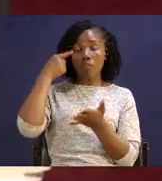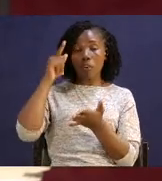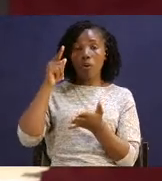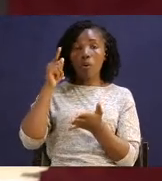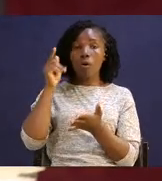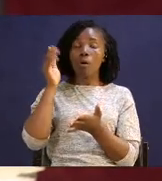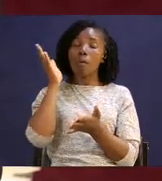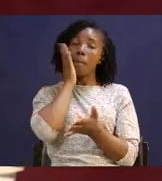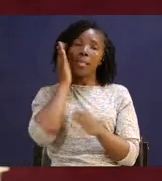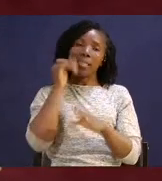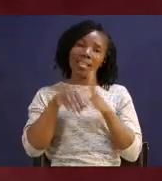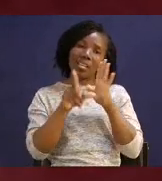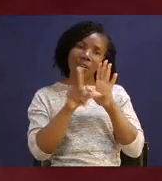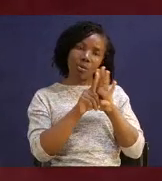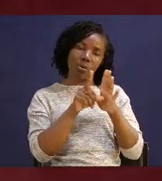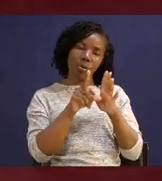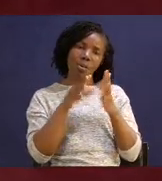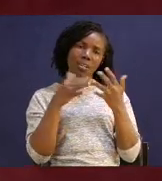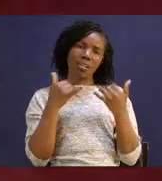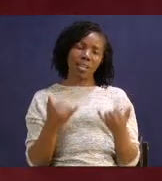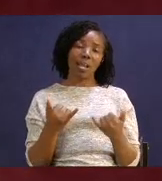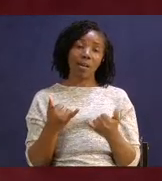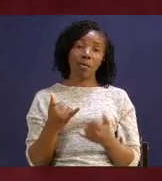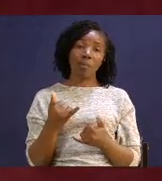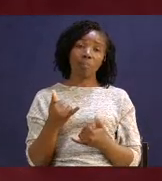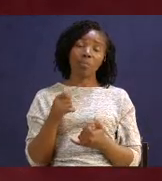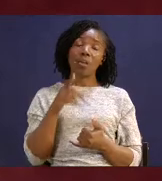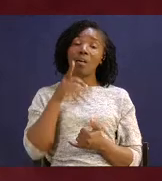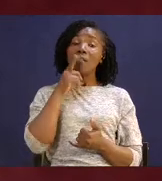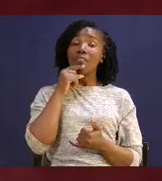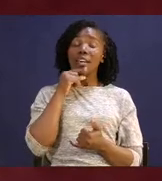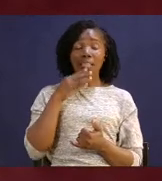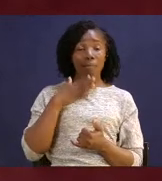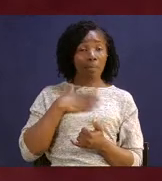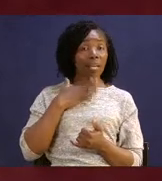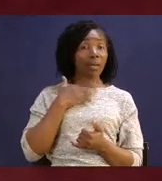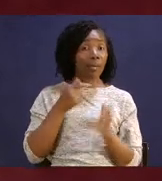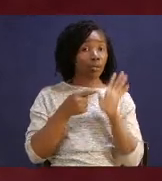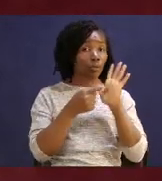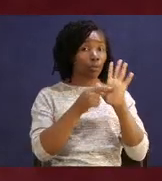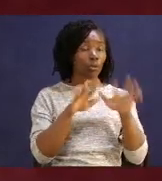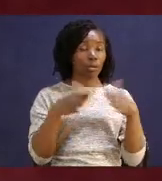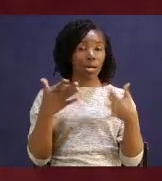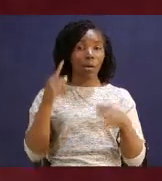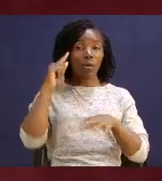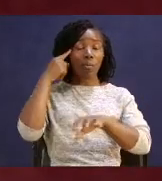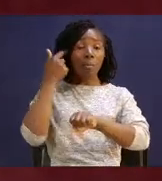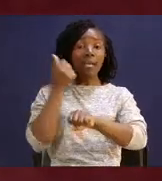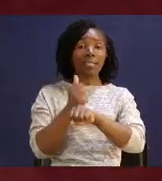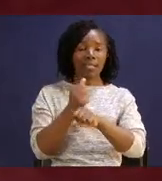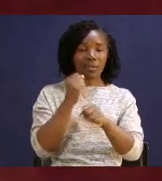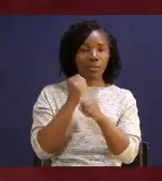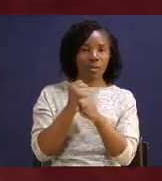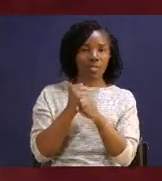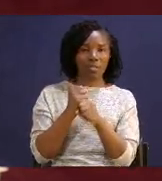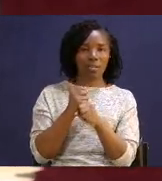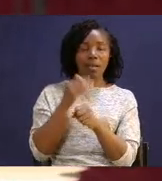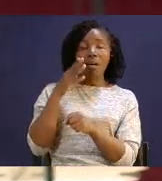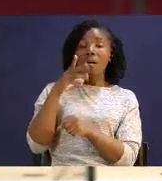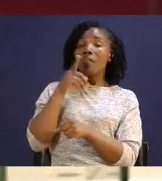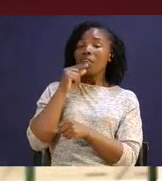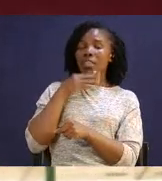So my dad, I want you to show you how the mindset works. My dad, where we come